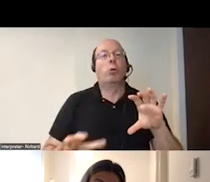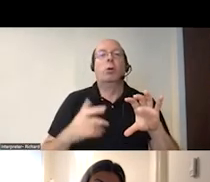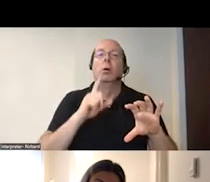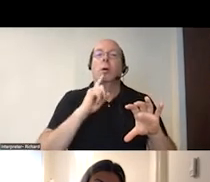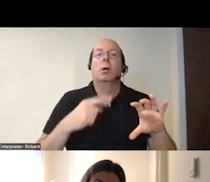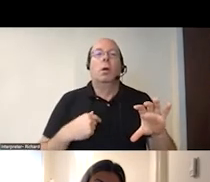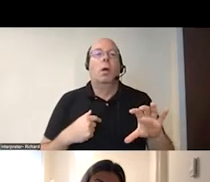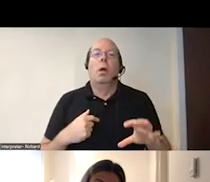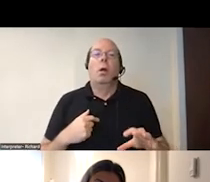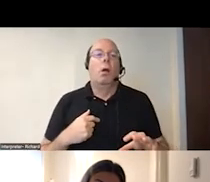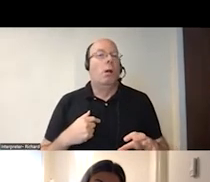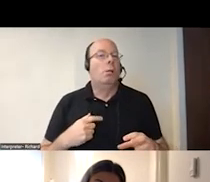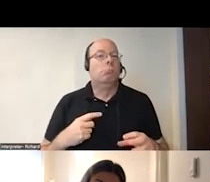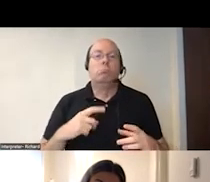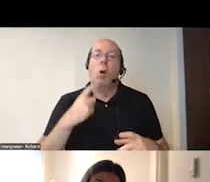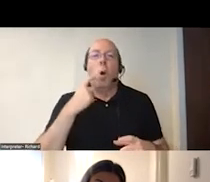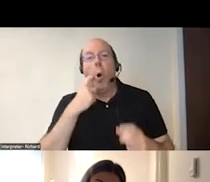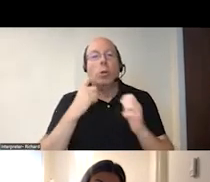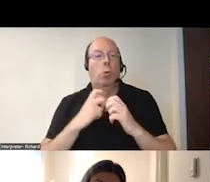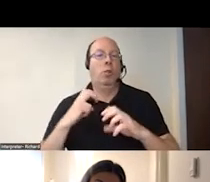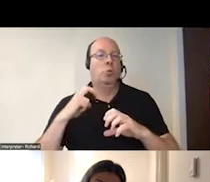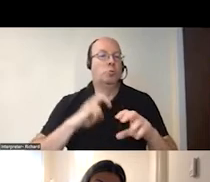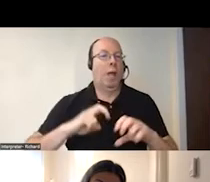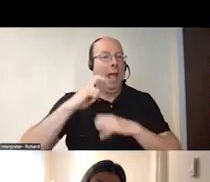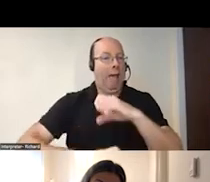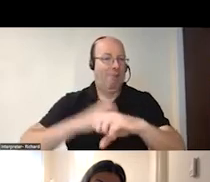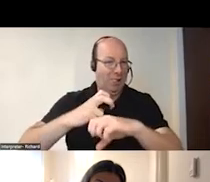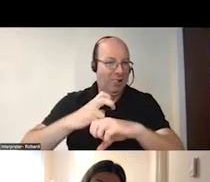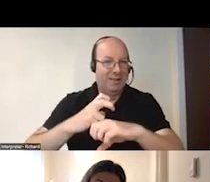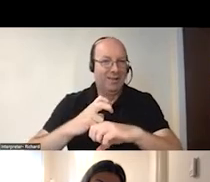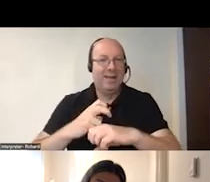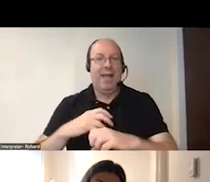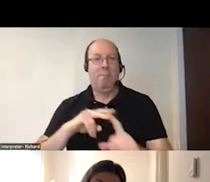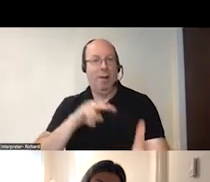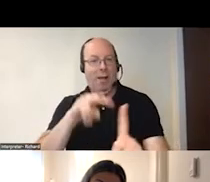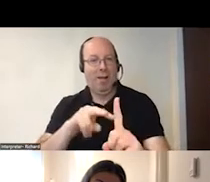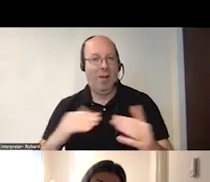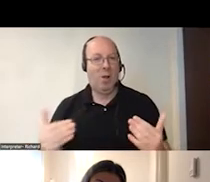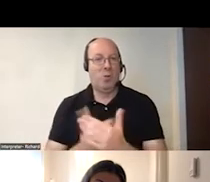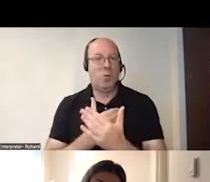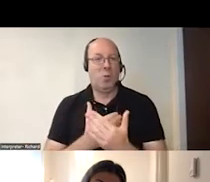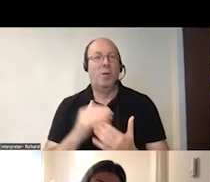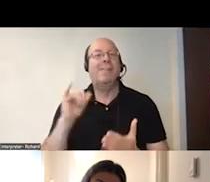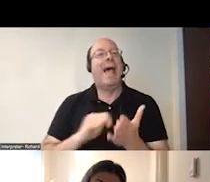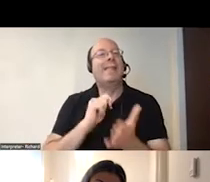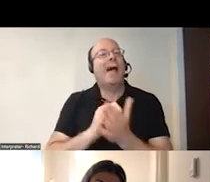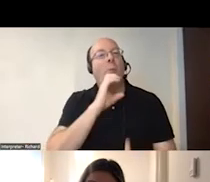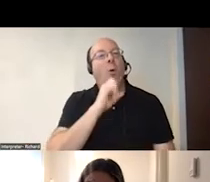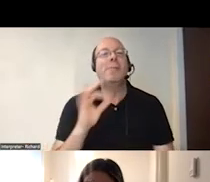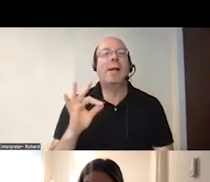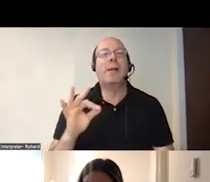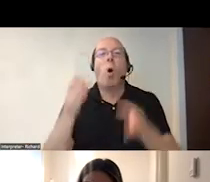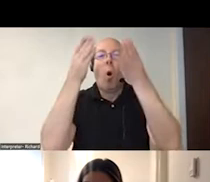bug was absolutely activated, and I had a new perspective on life. And at the time, I'm 19, and so I'm just open